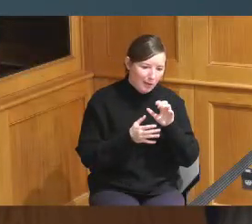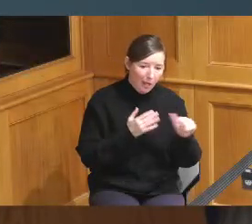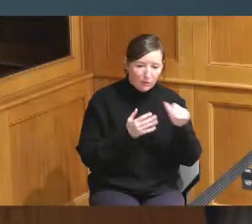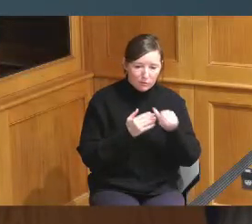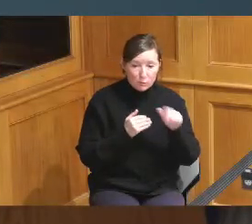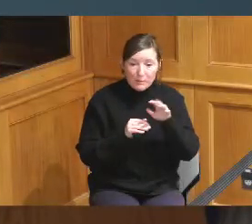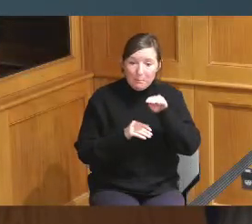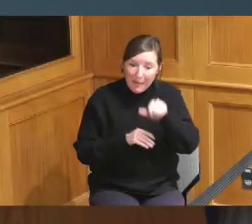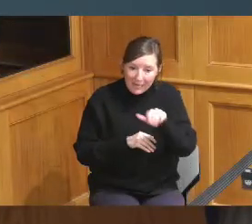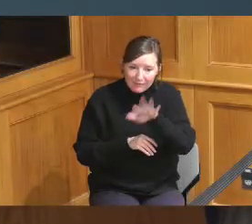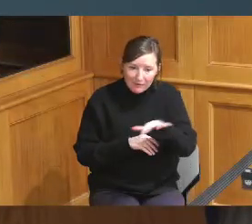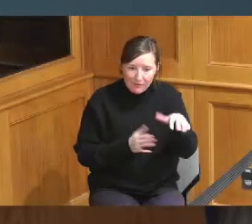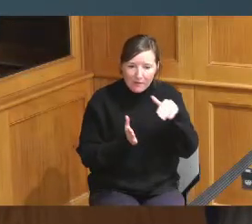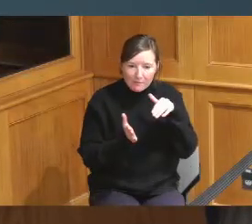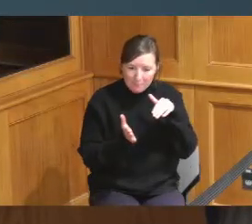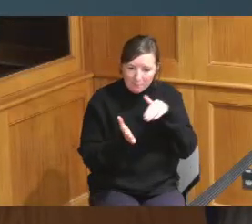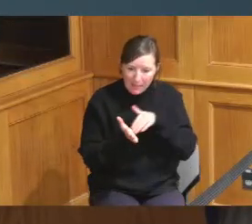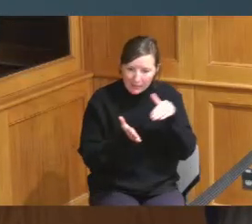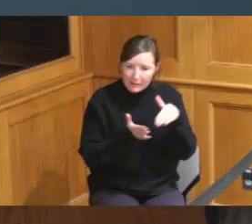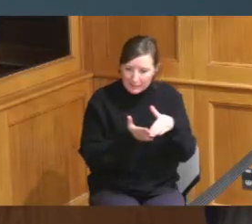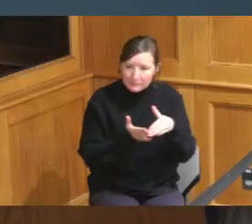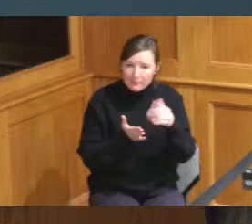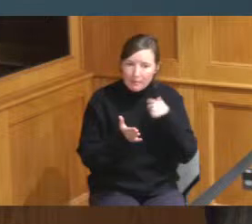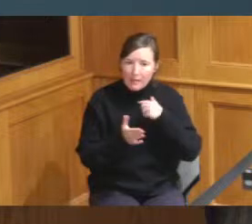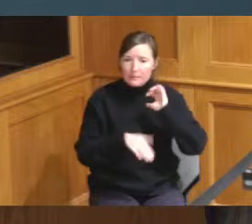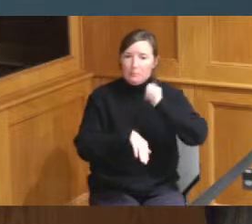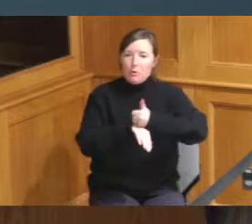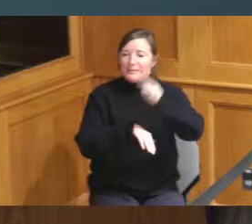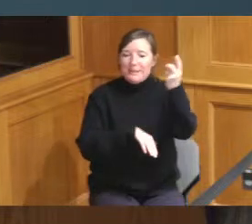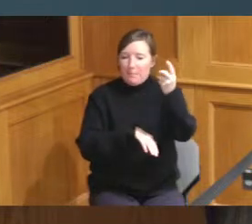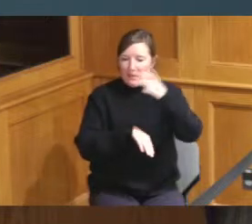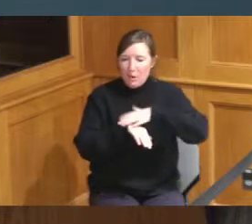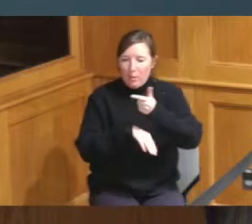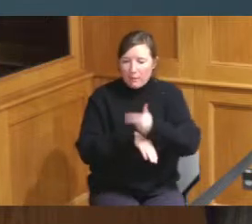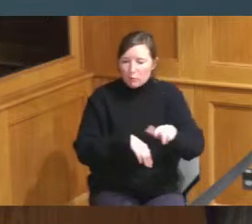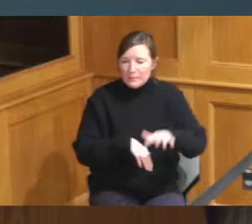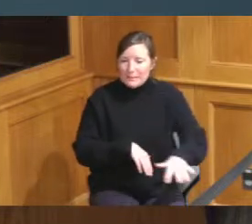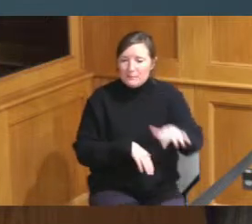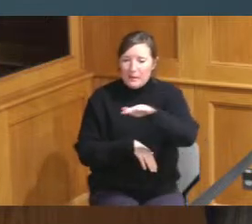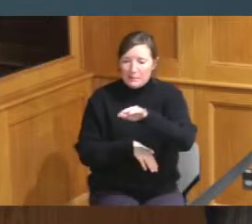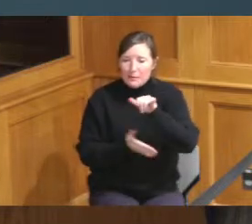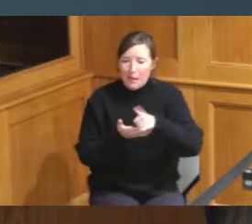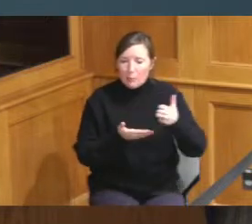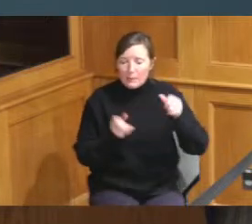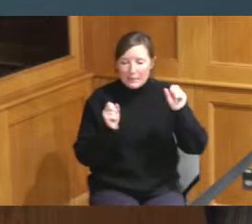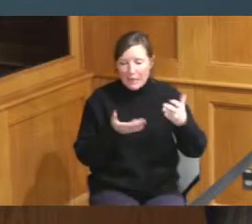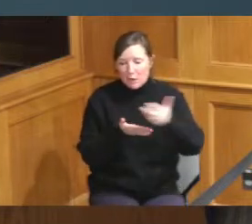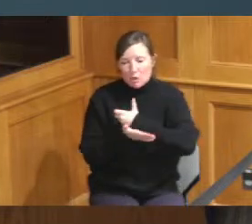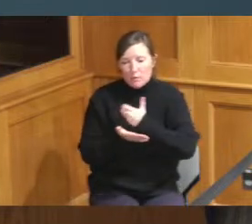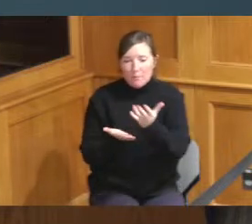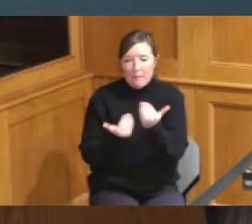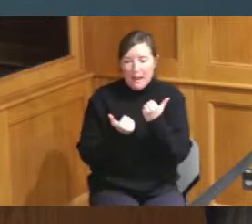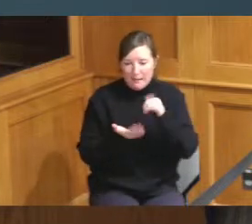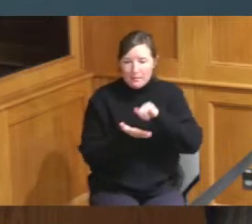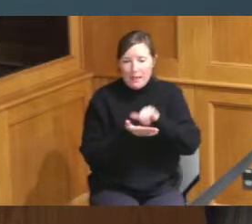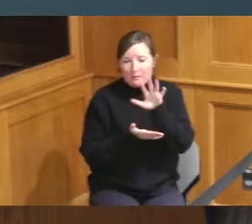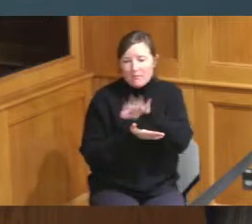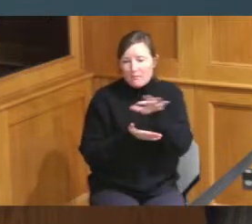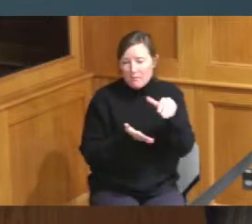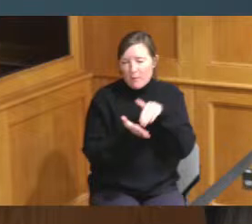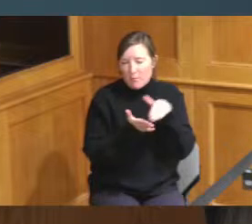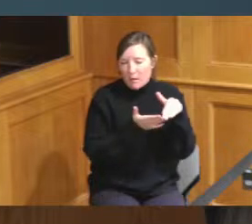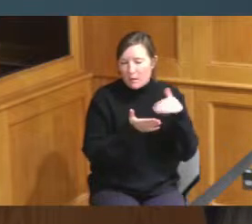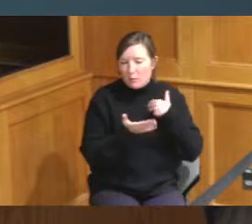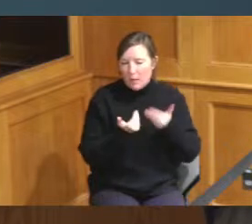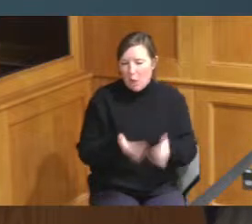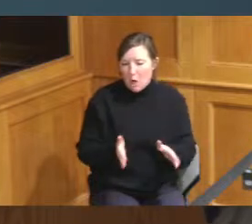there that's going to bring us back $55 million in rooms. But obviously, I'm outnumbered. But I just wanted to make